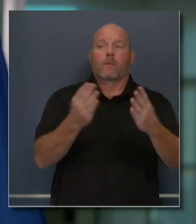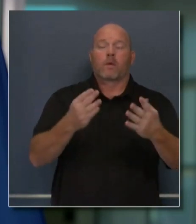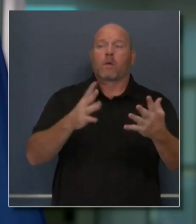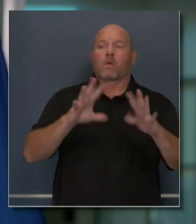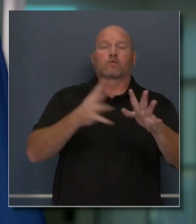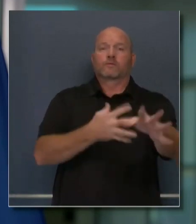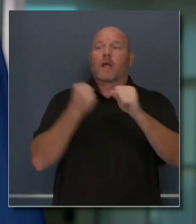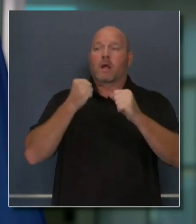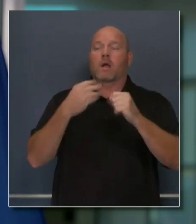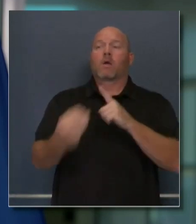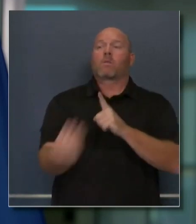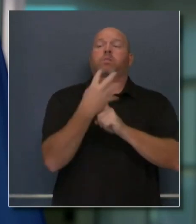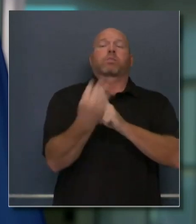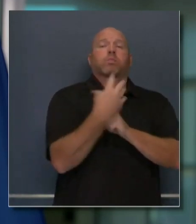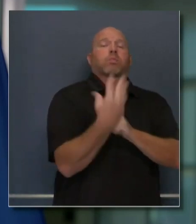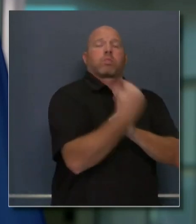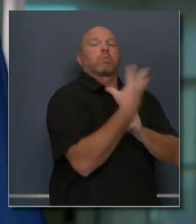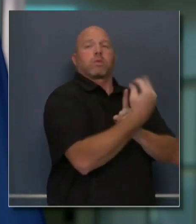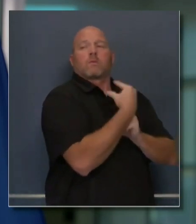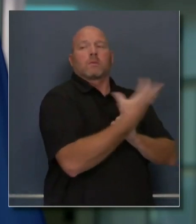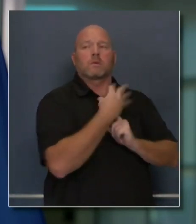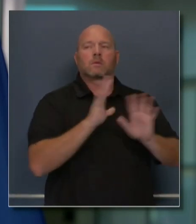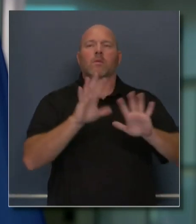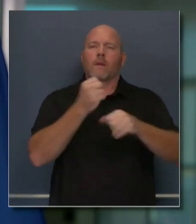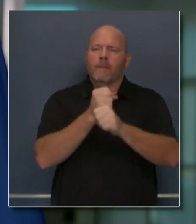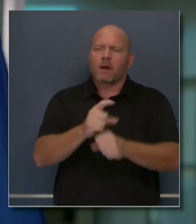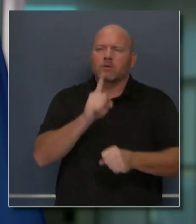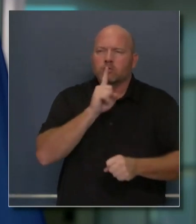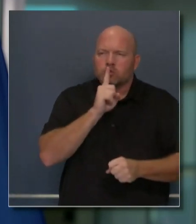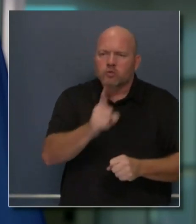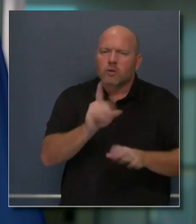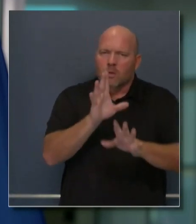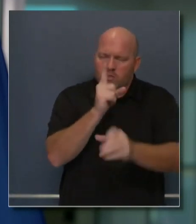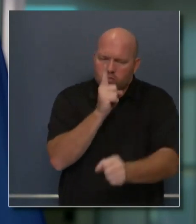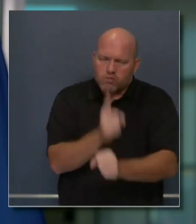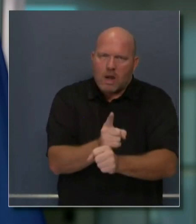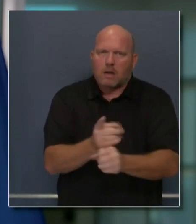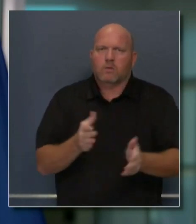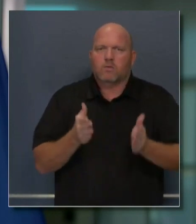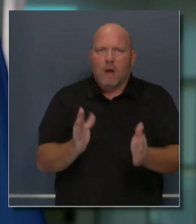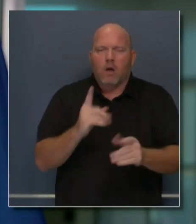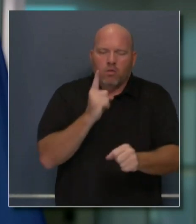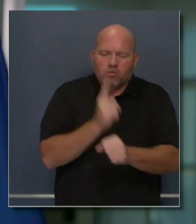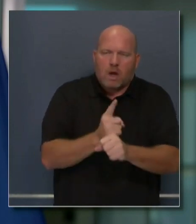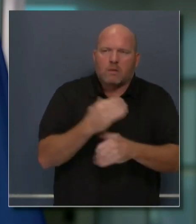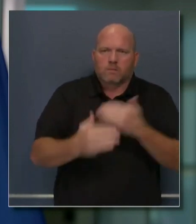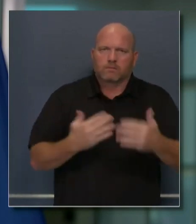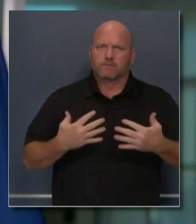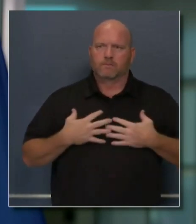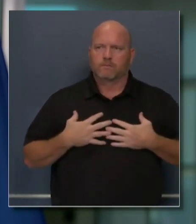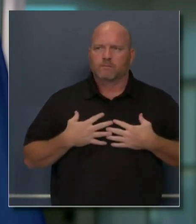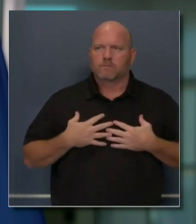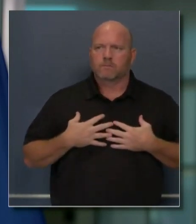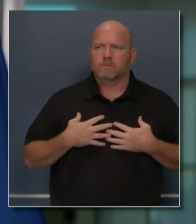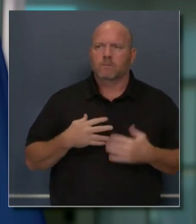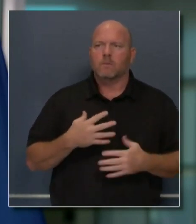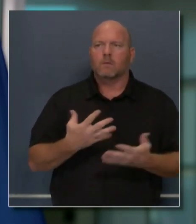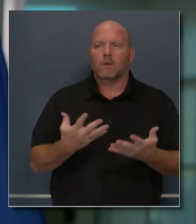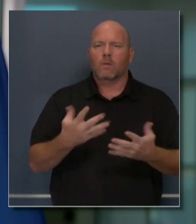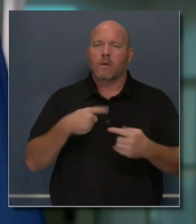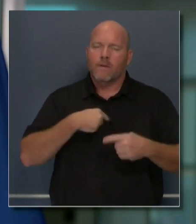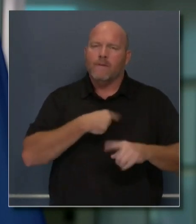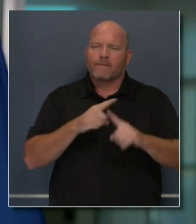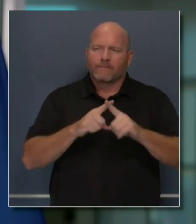I want to make sure we get this right. And so forgive the long-windedness of the answer. I just want you to know that we are very